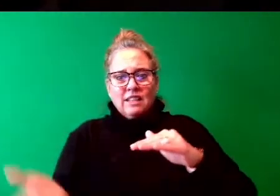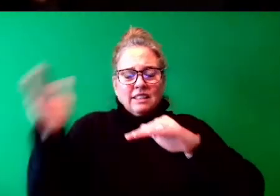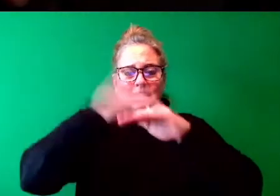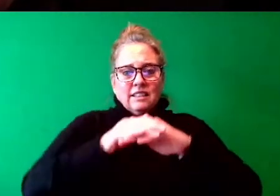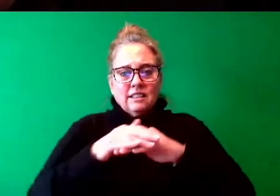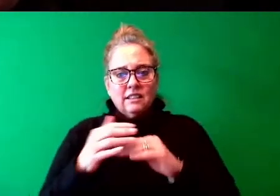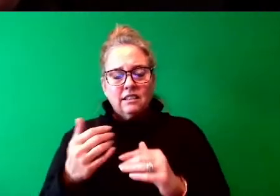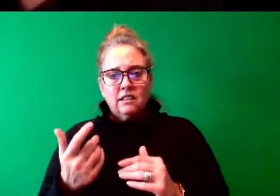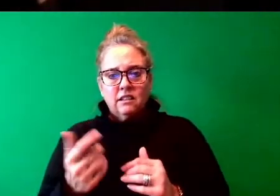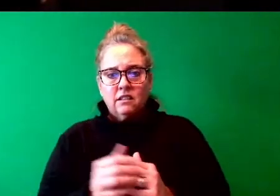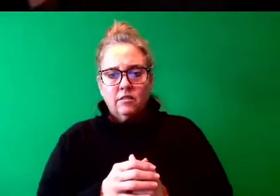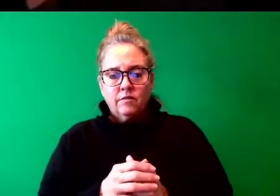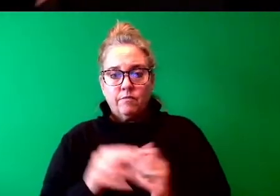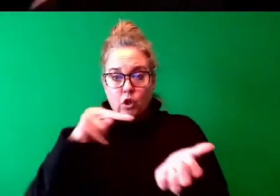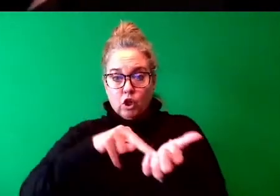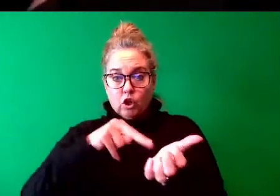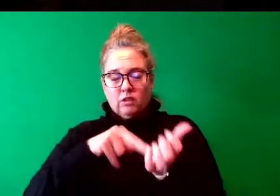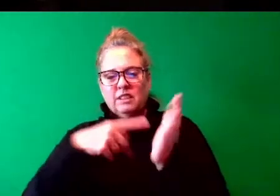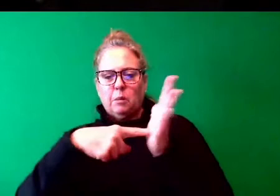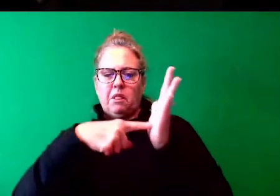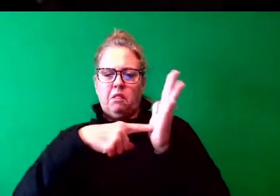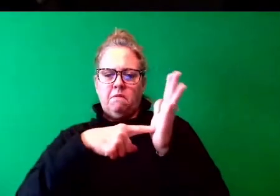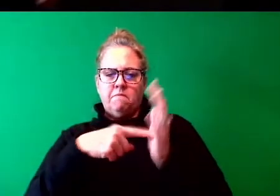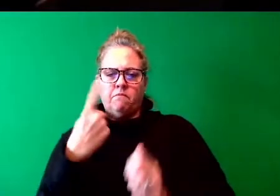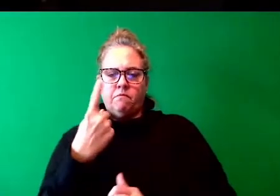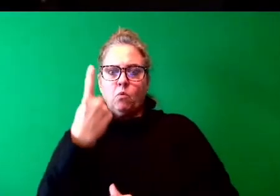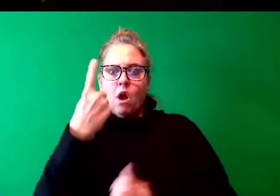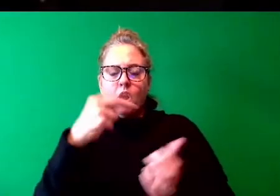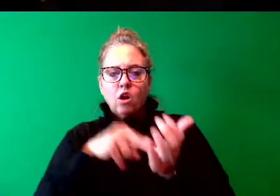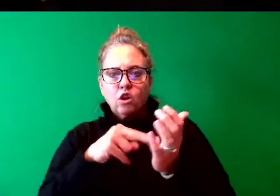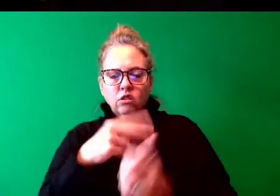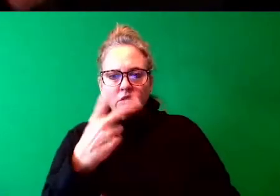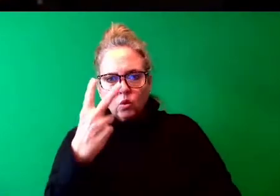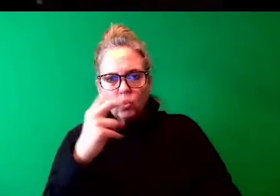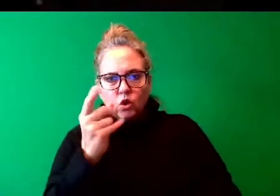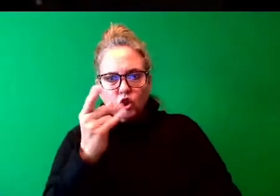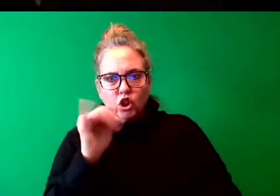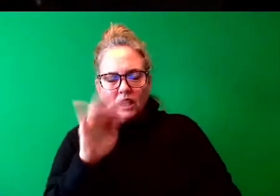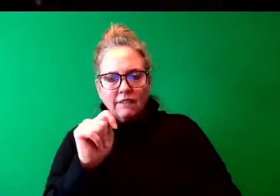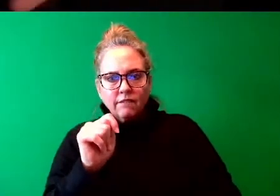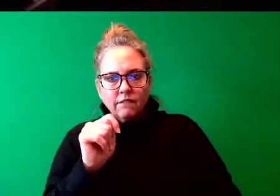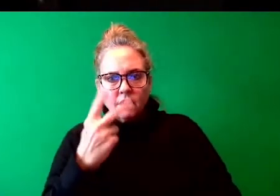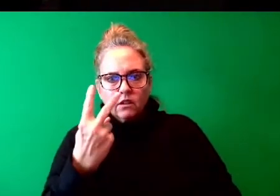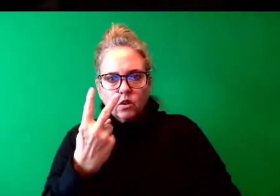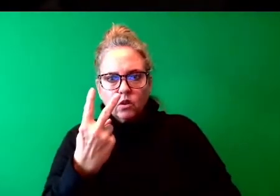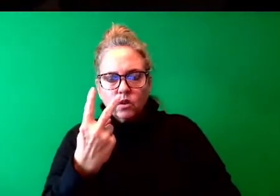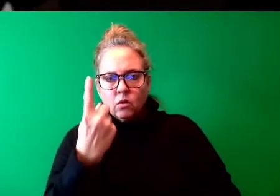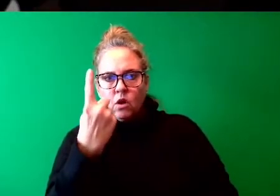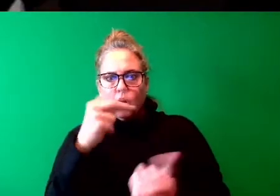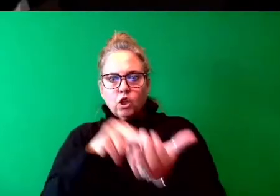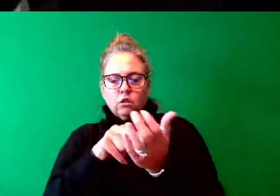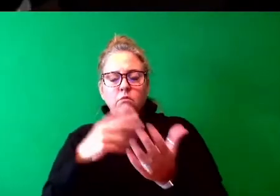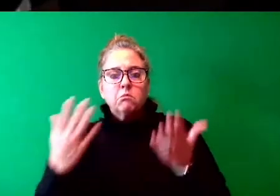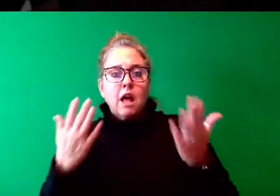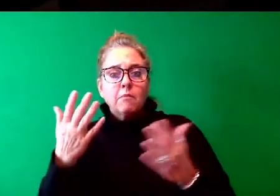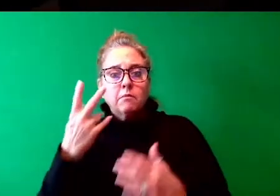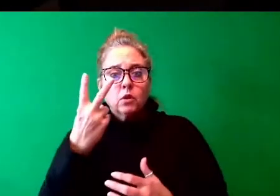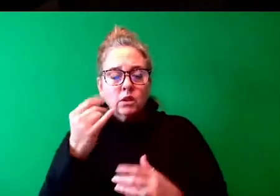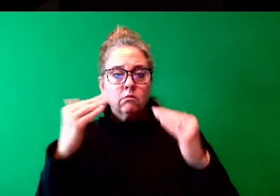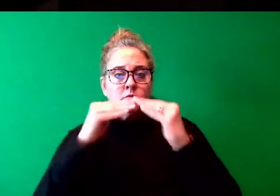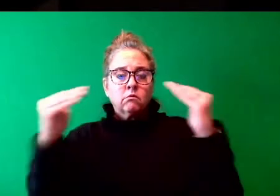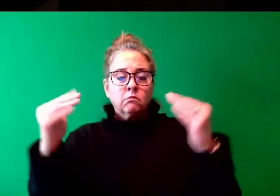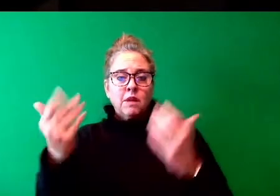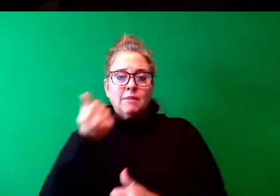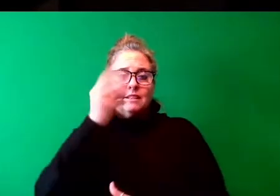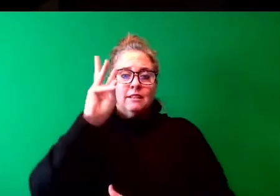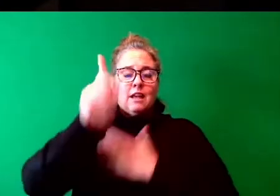nurse, but now I might have a 4-to-1 ratio, 4 patients to 1 nurse, or 6 patients to 1 nurse, rather